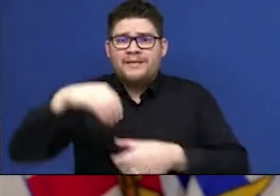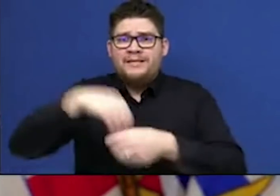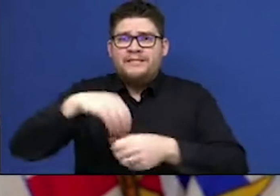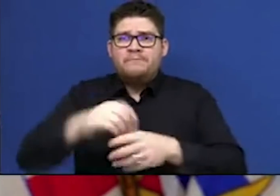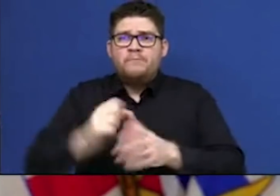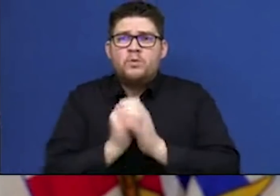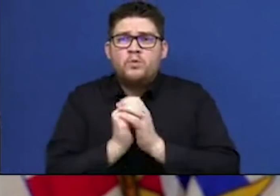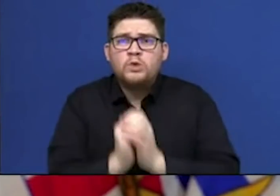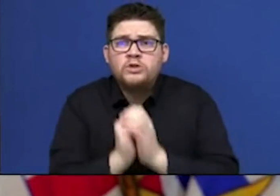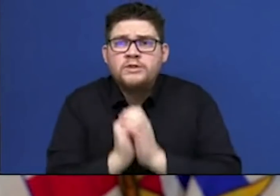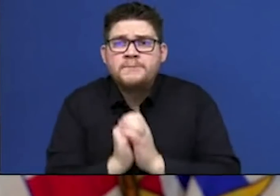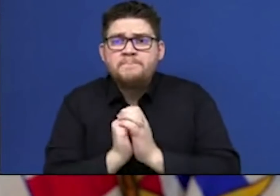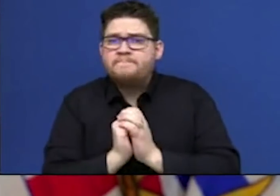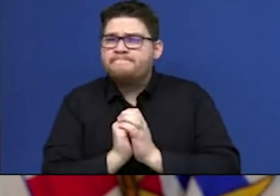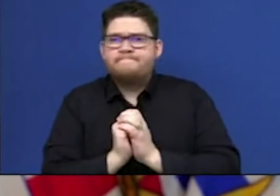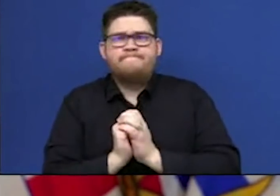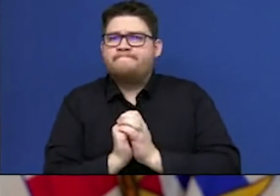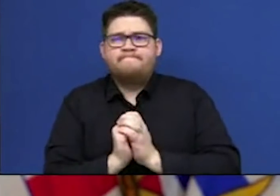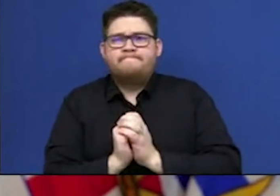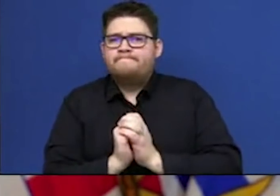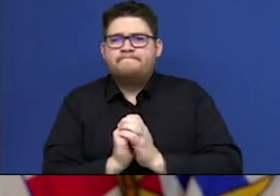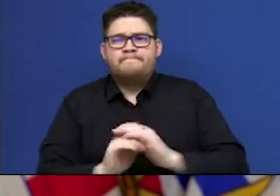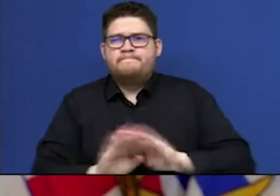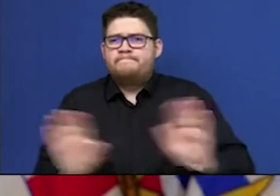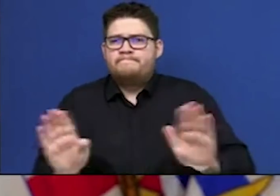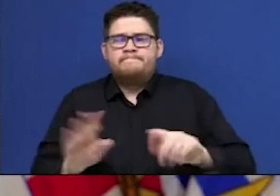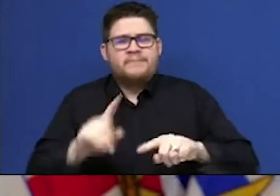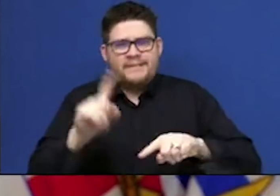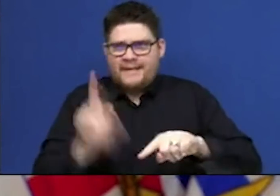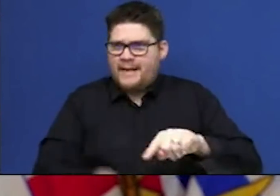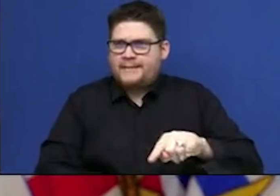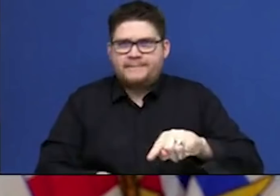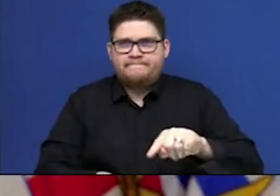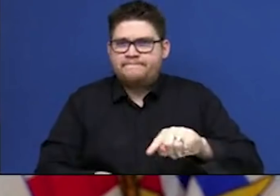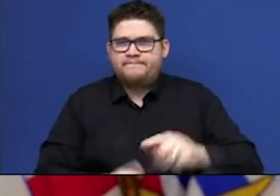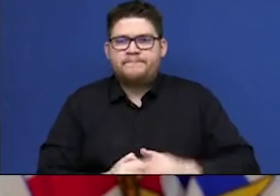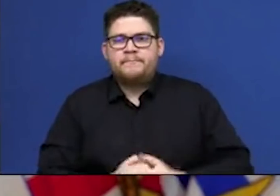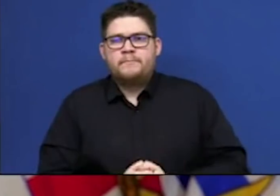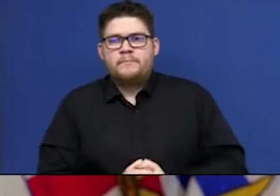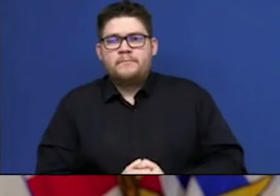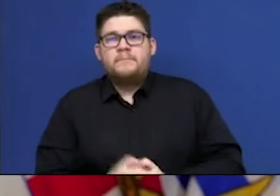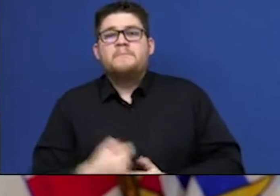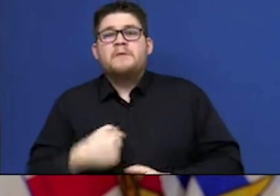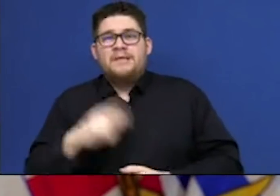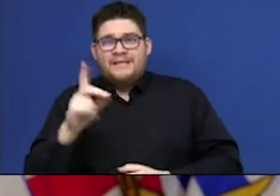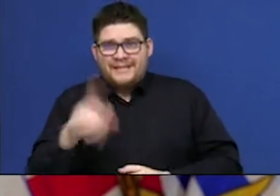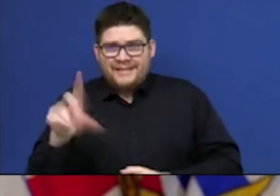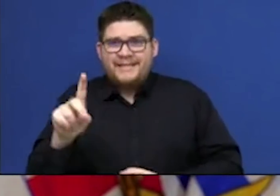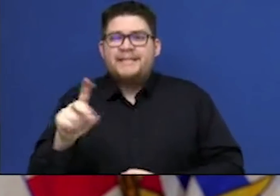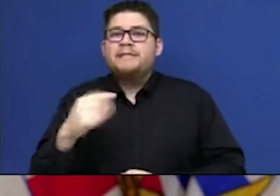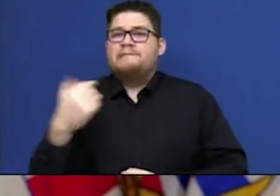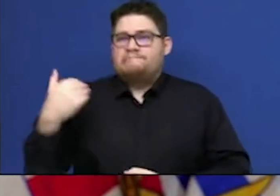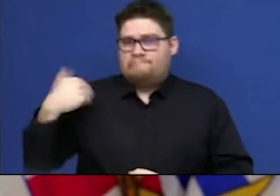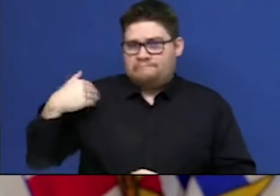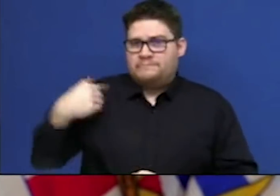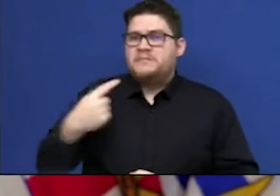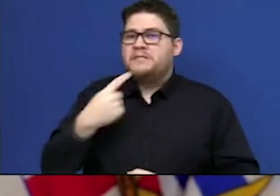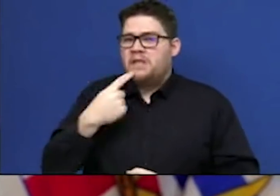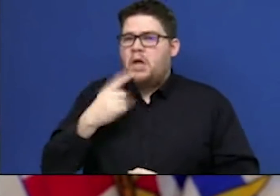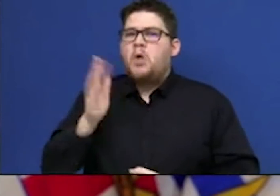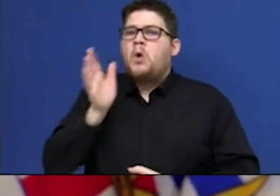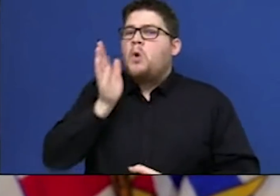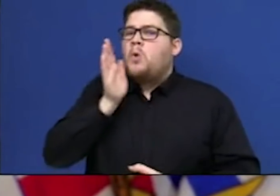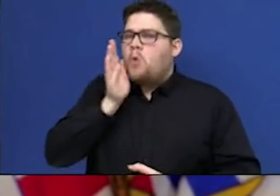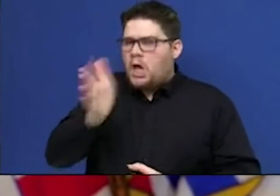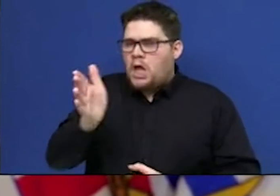The previously announced order variants for limited indoor worship services that we have worked very carefully with